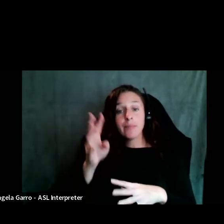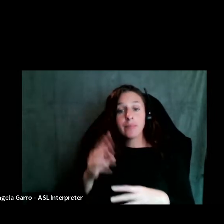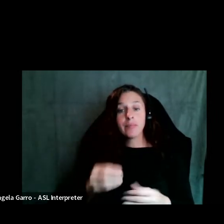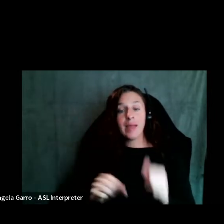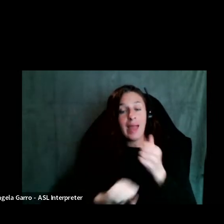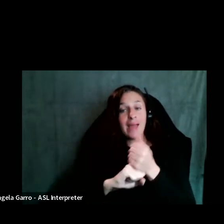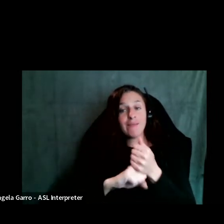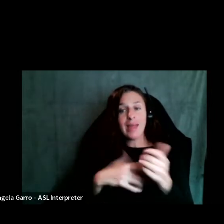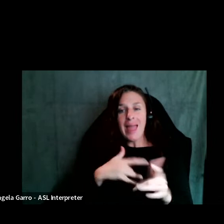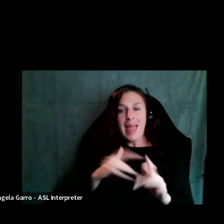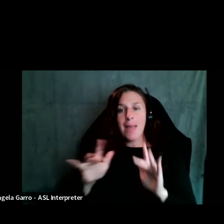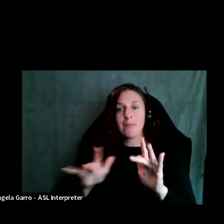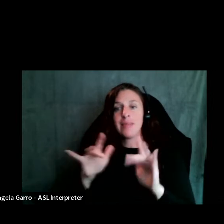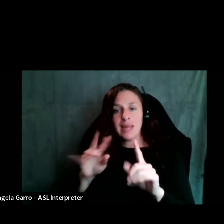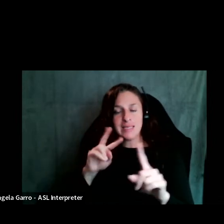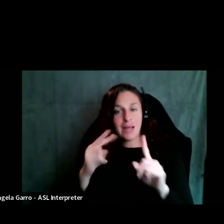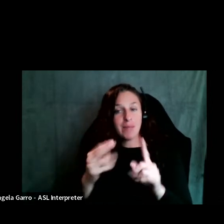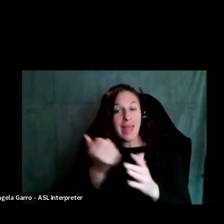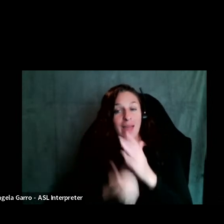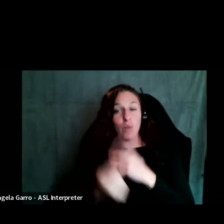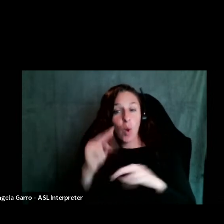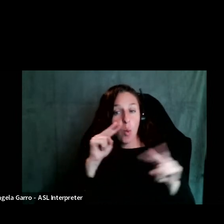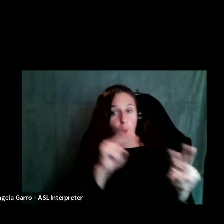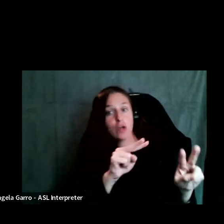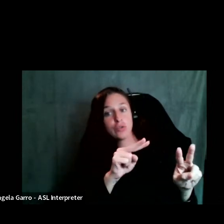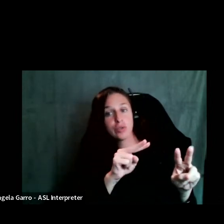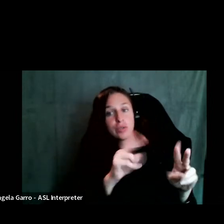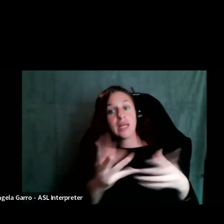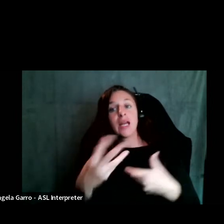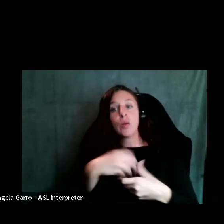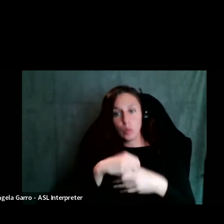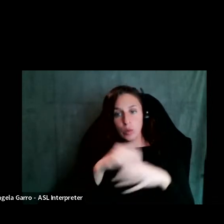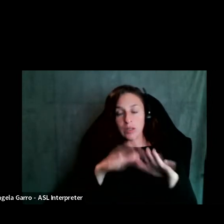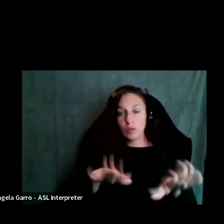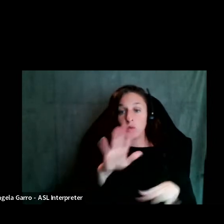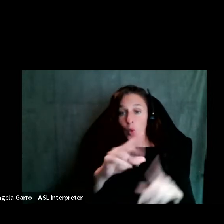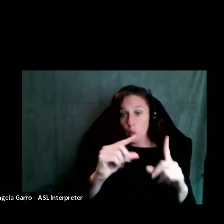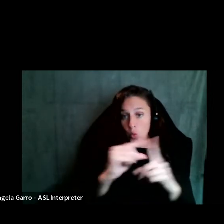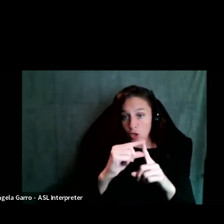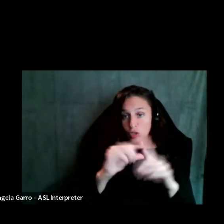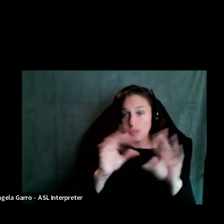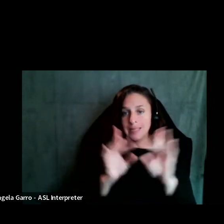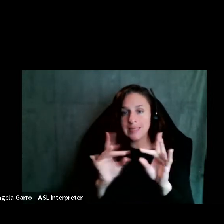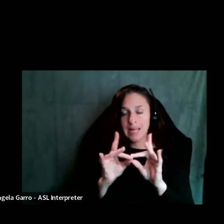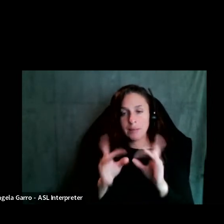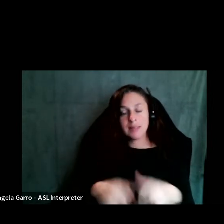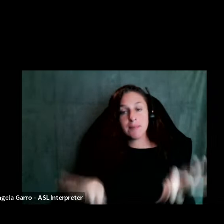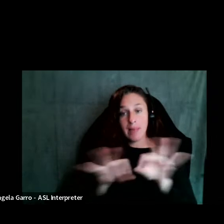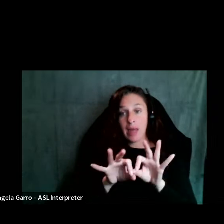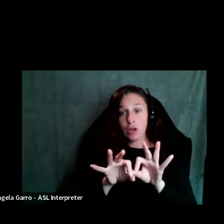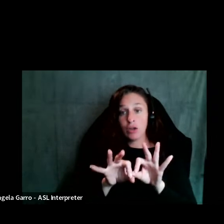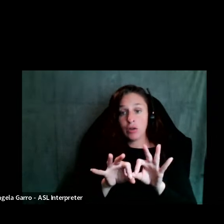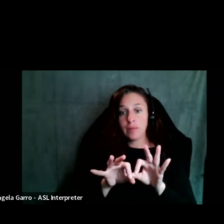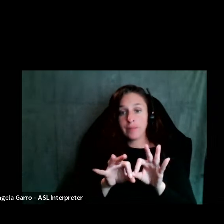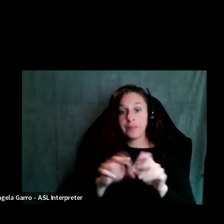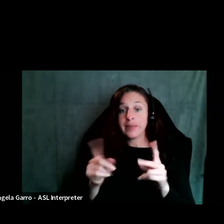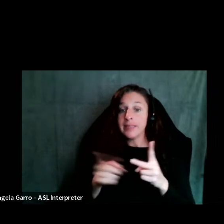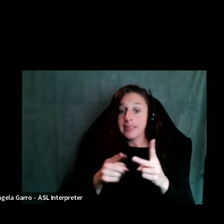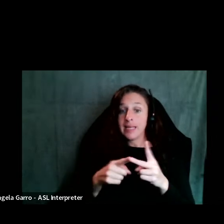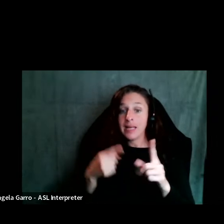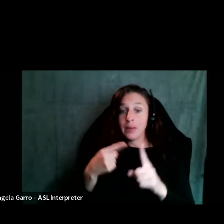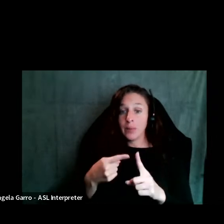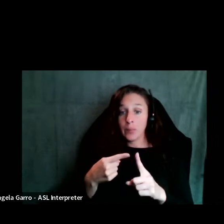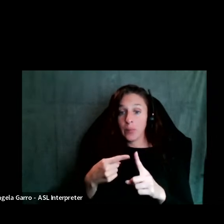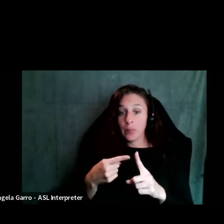standpoint, everyone is watching, including the children. Your words and statements matter. The second point I'd like